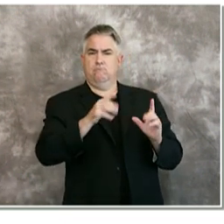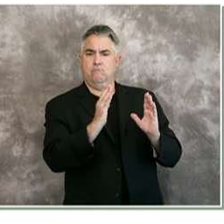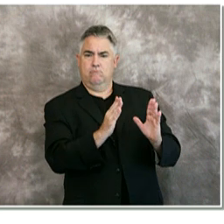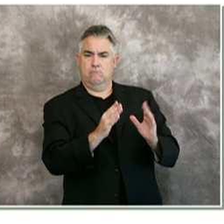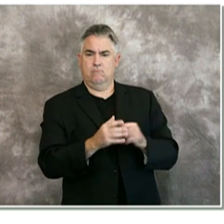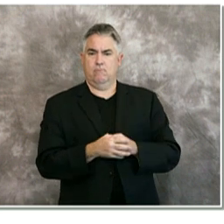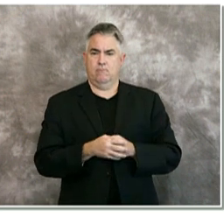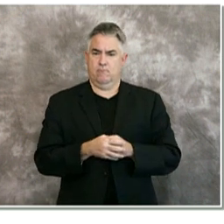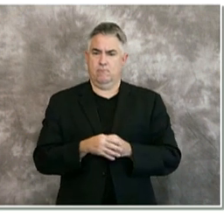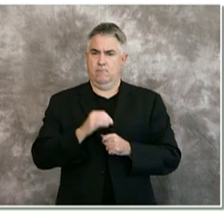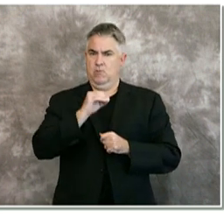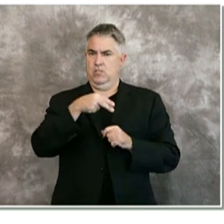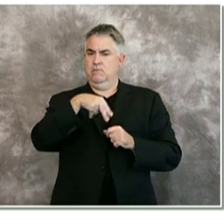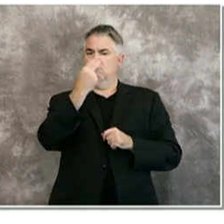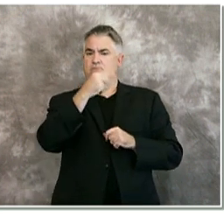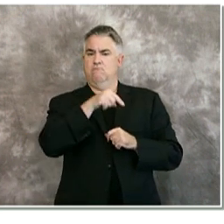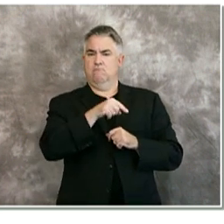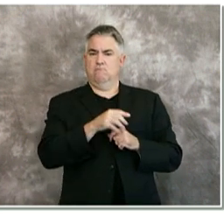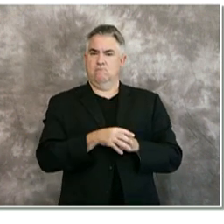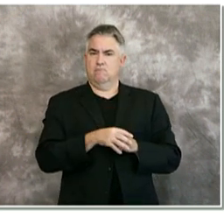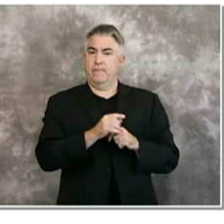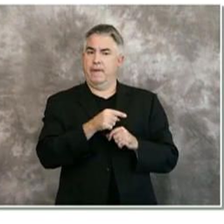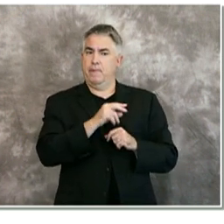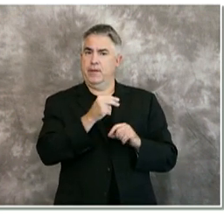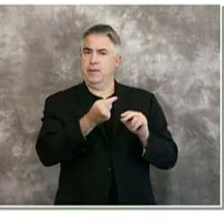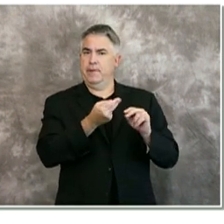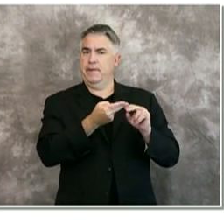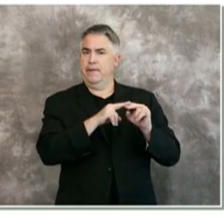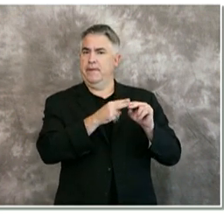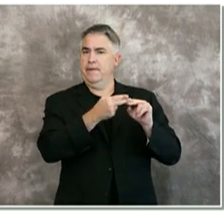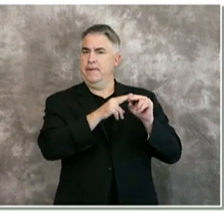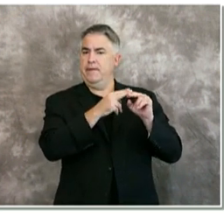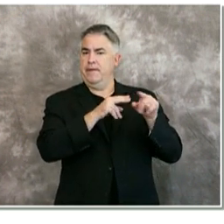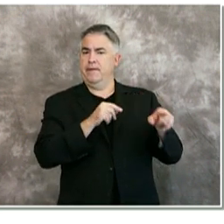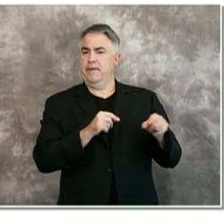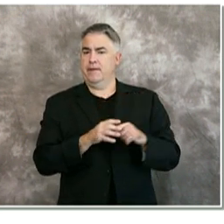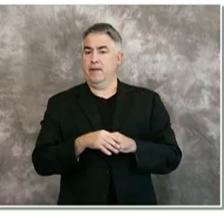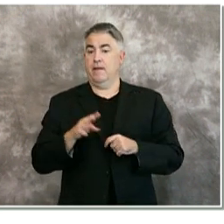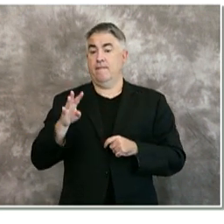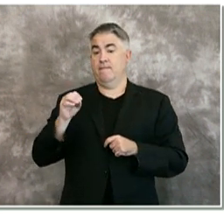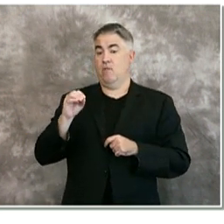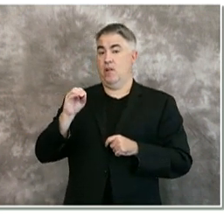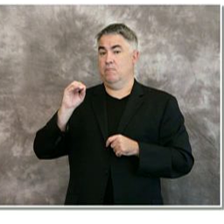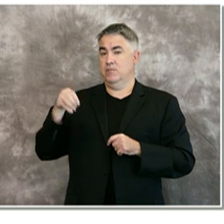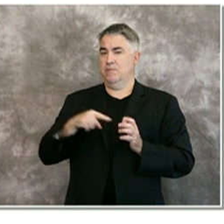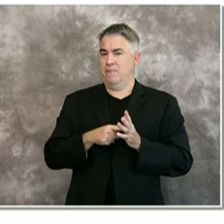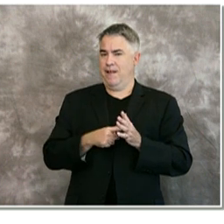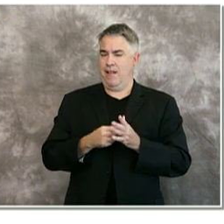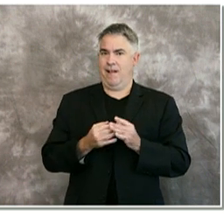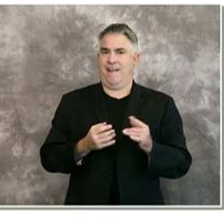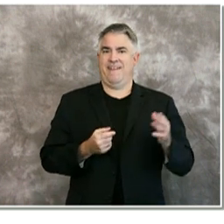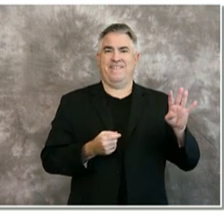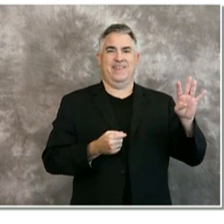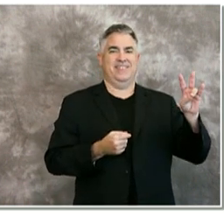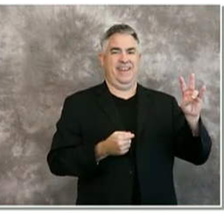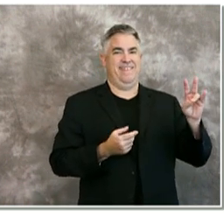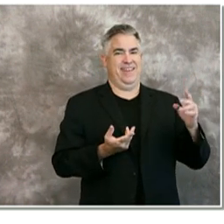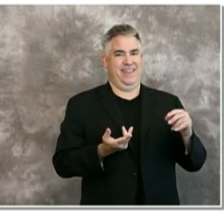percentage is continuing to increase from just over 50% at the beginning of the pandemic in March to now